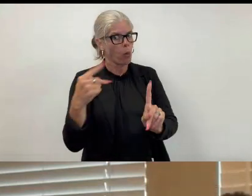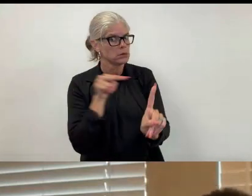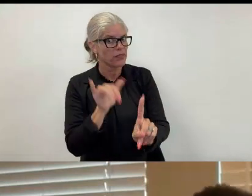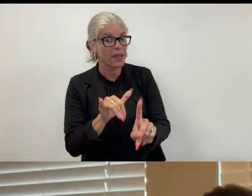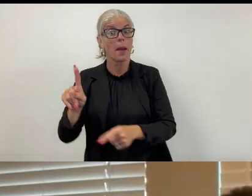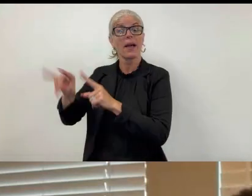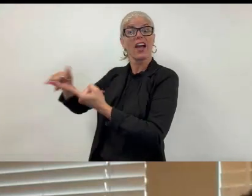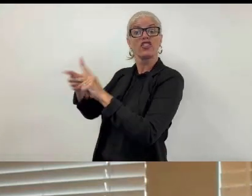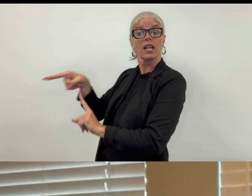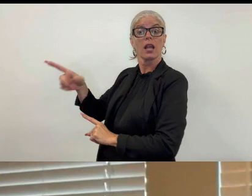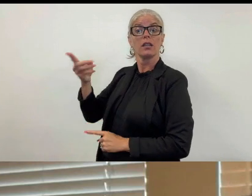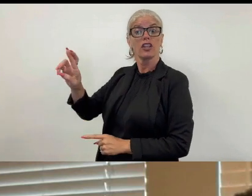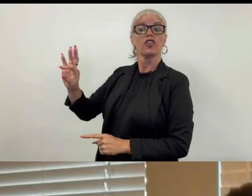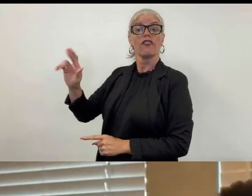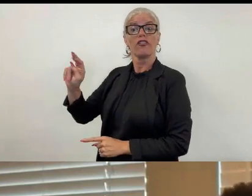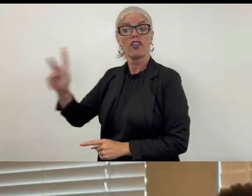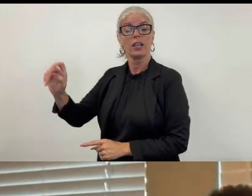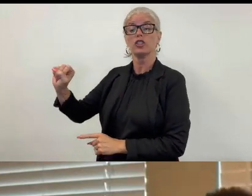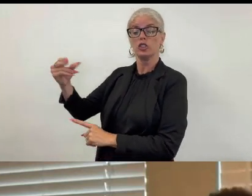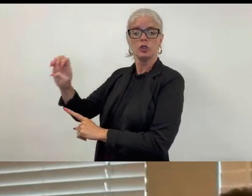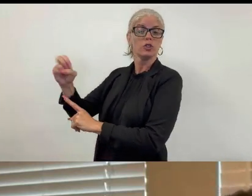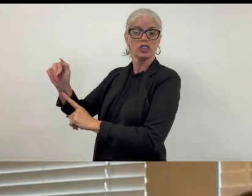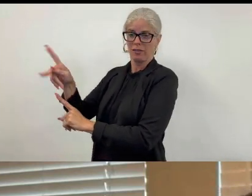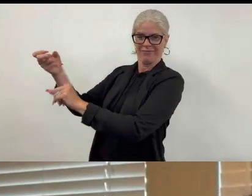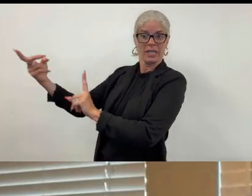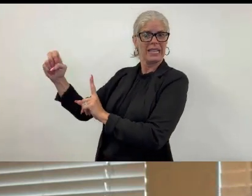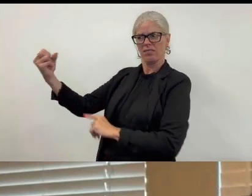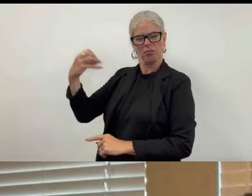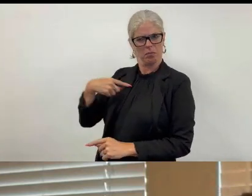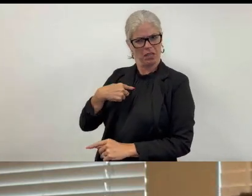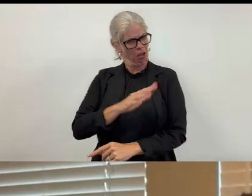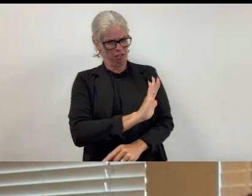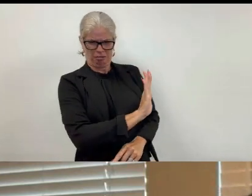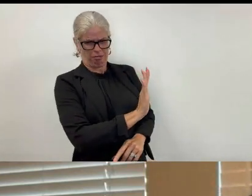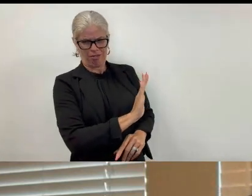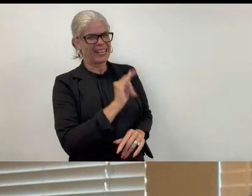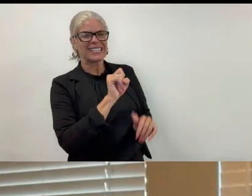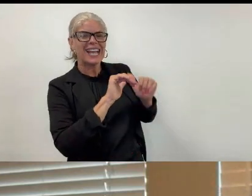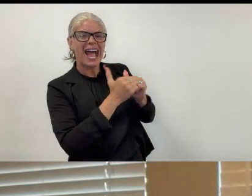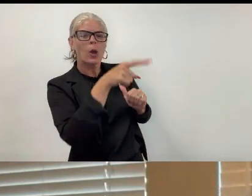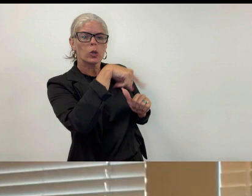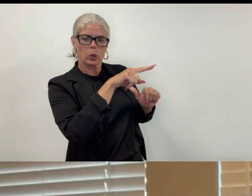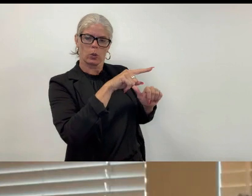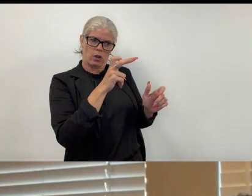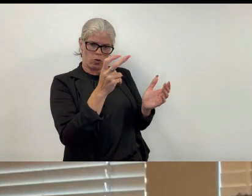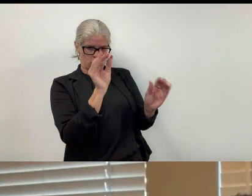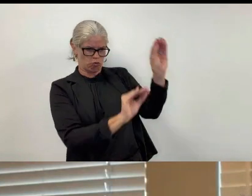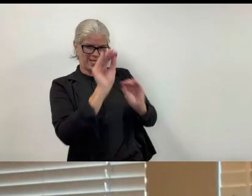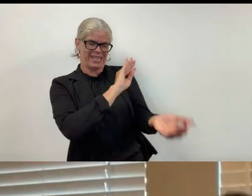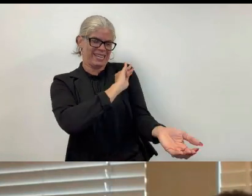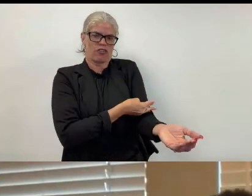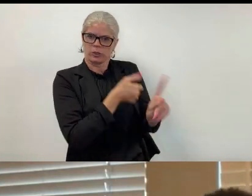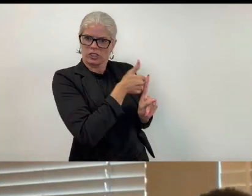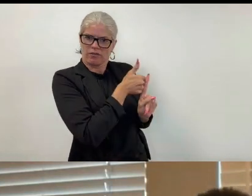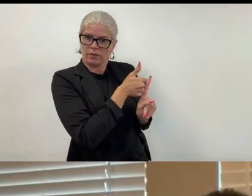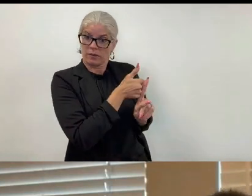that mentor, Frank Shushak, Dr. Shushak, thanks if you're listening. He said to me, Justin, it's really just about how people